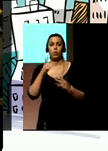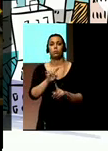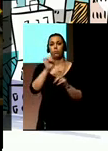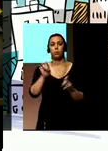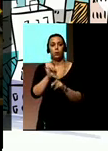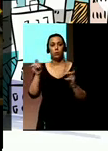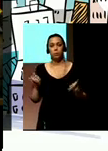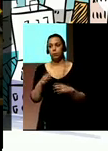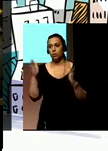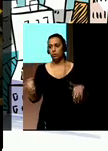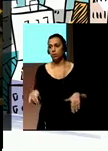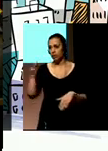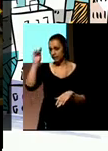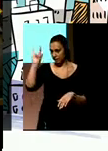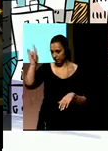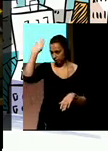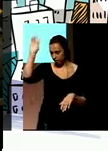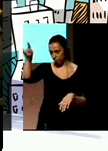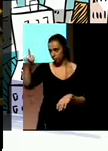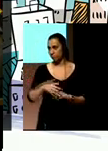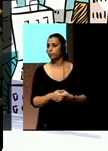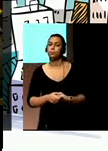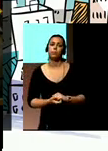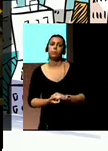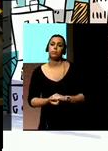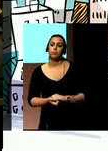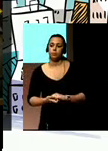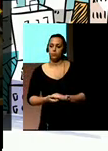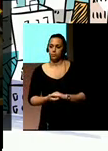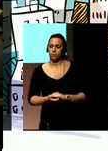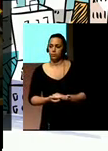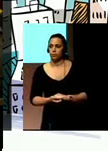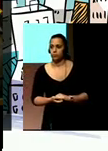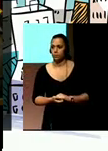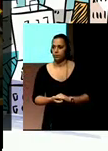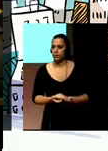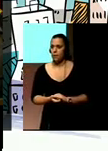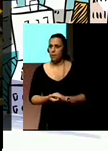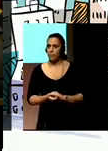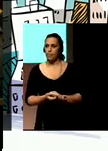Well, if there are no more questions, oh, sorry.